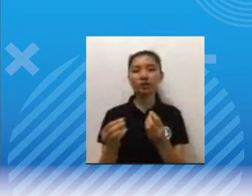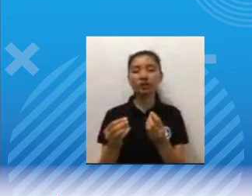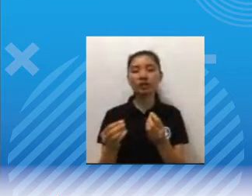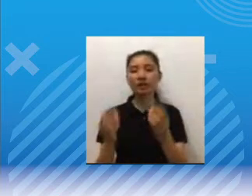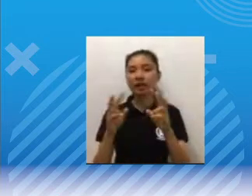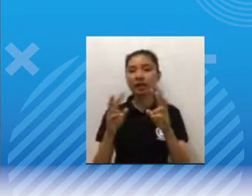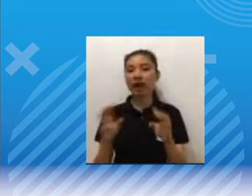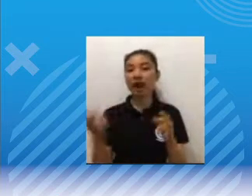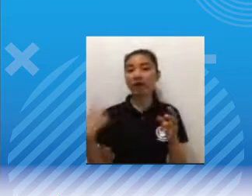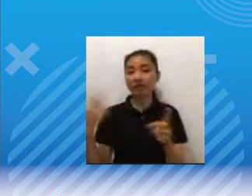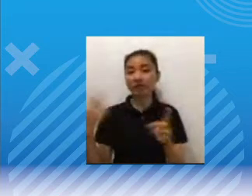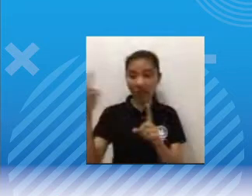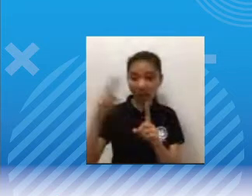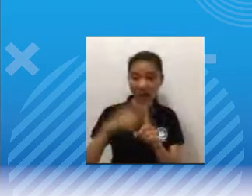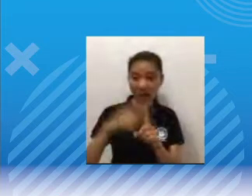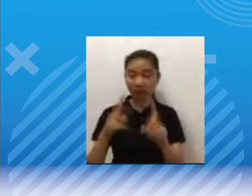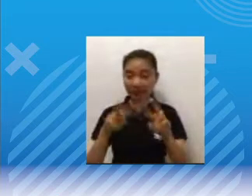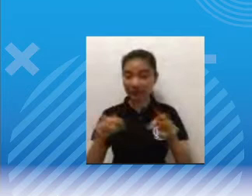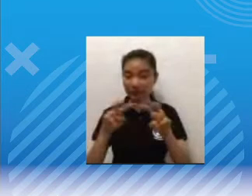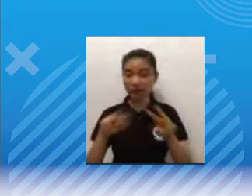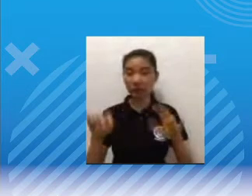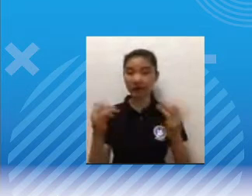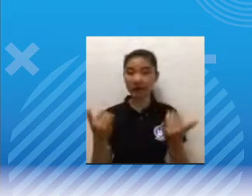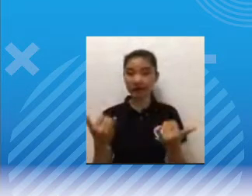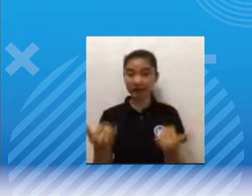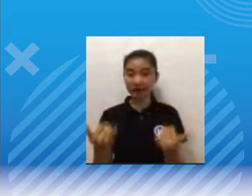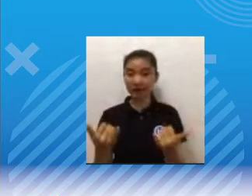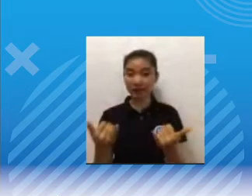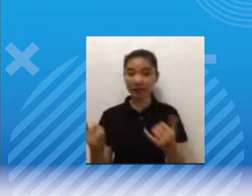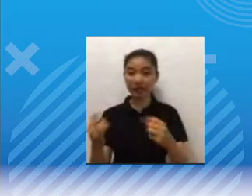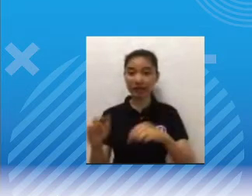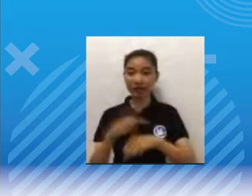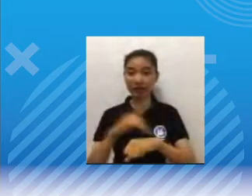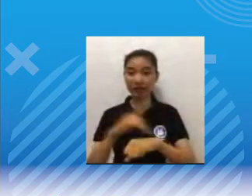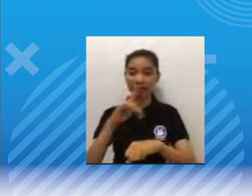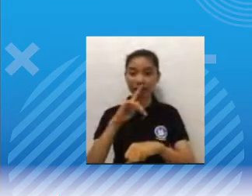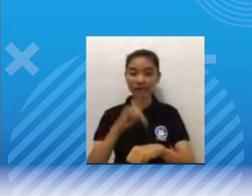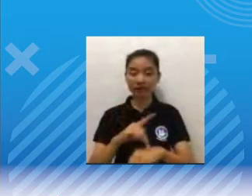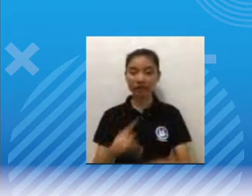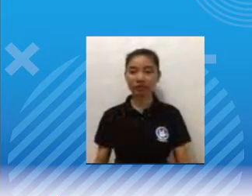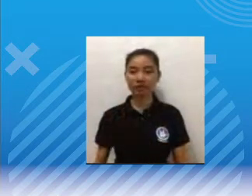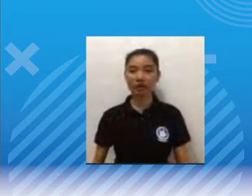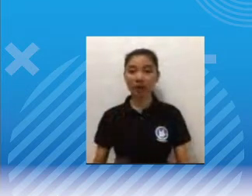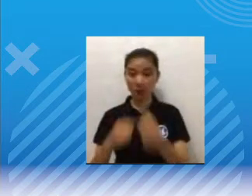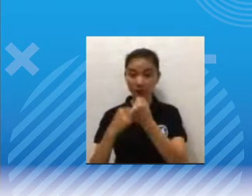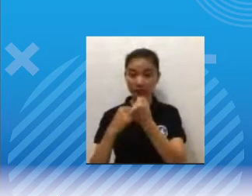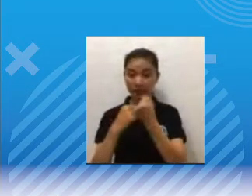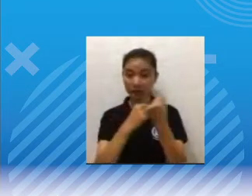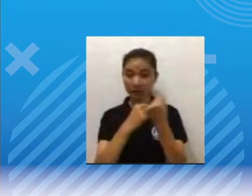in the Philippines. And we are supported by the Philippine and Australian governments.